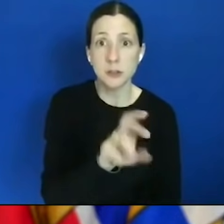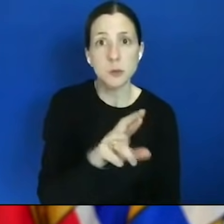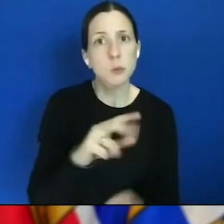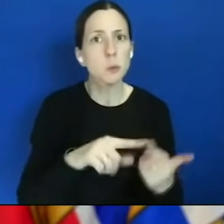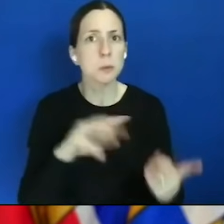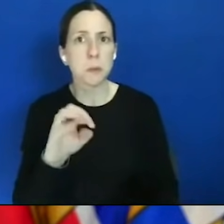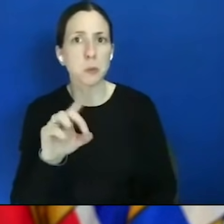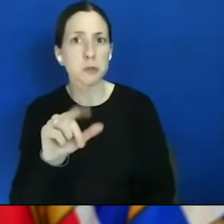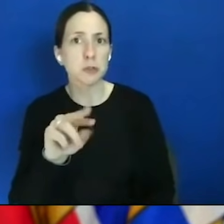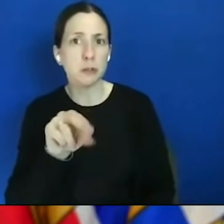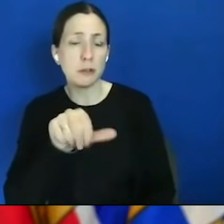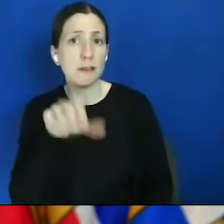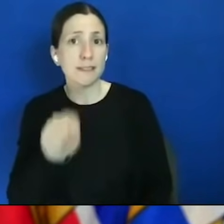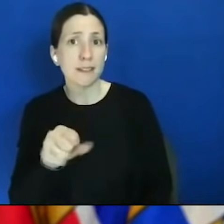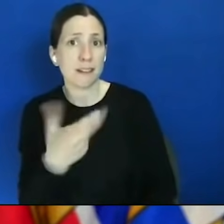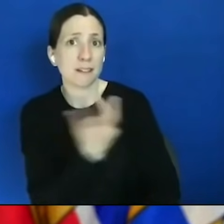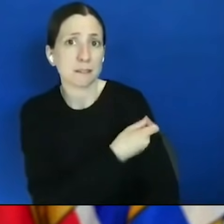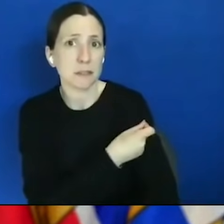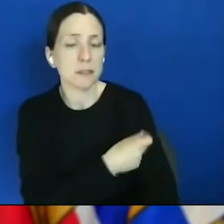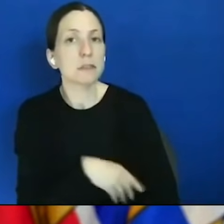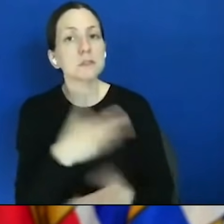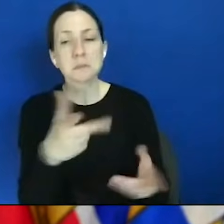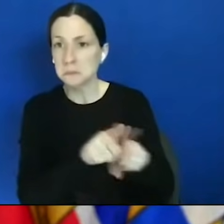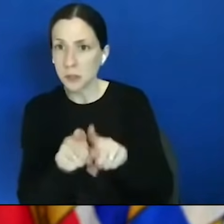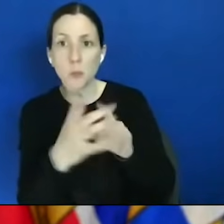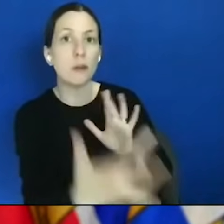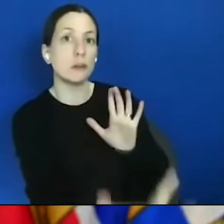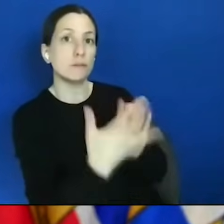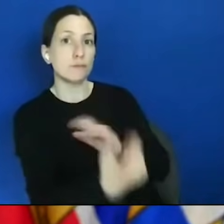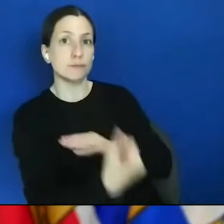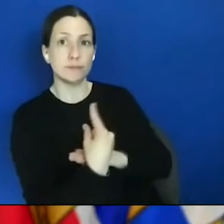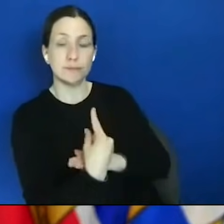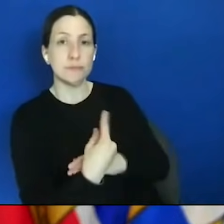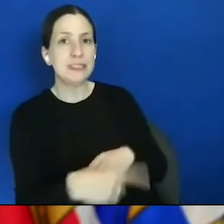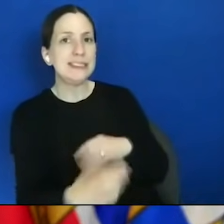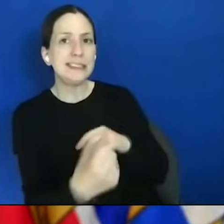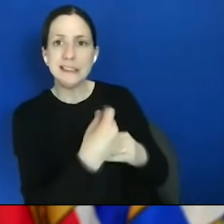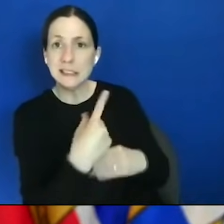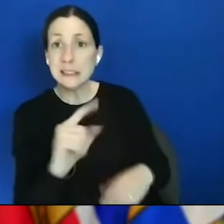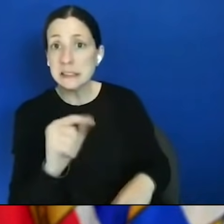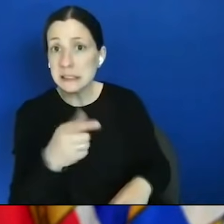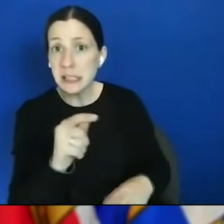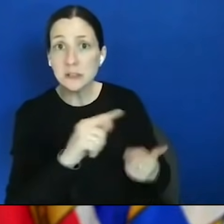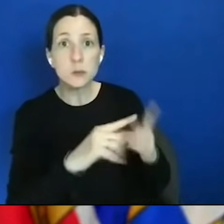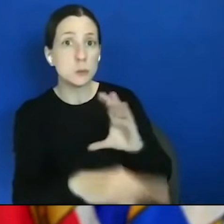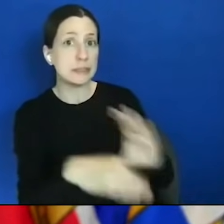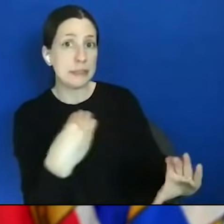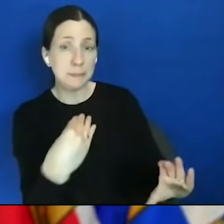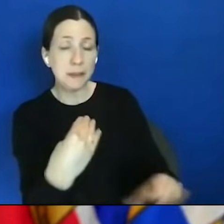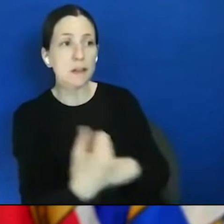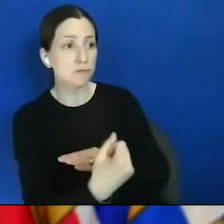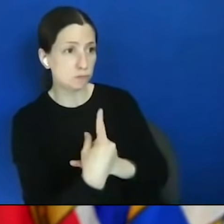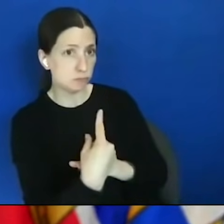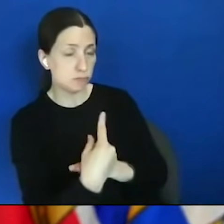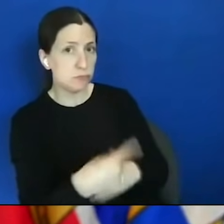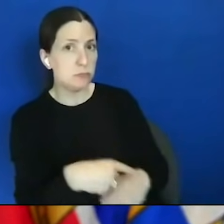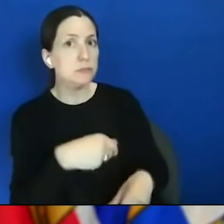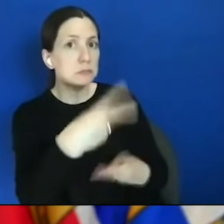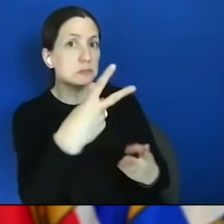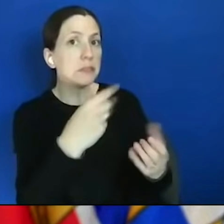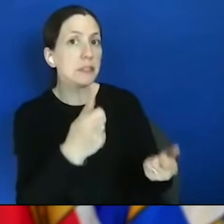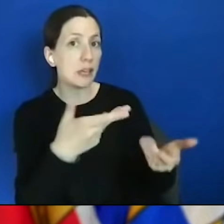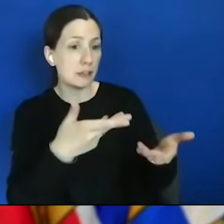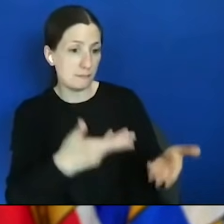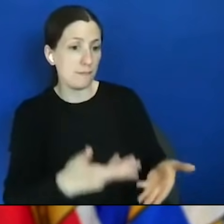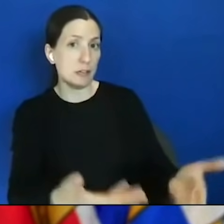email inviting you to book about 8 weeks, a minimum of 8 weeks after your first dose. And invites will start to go